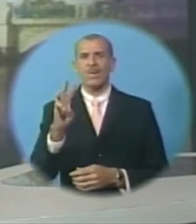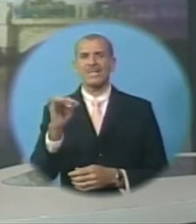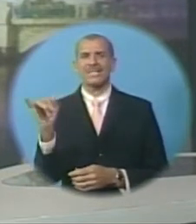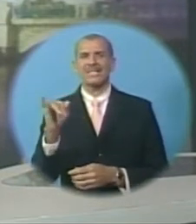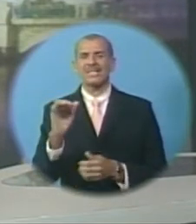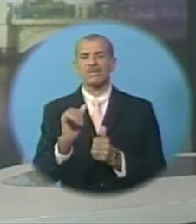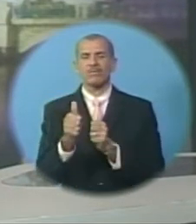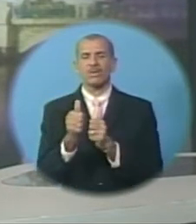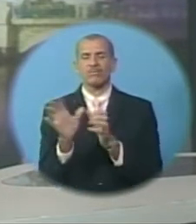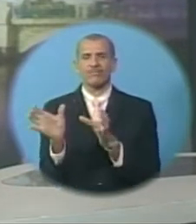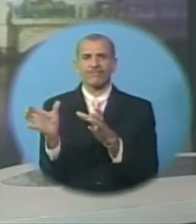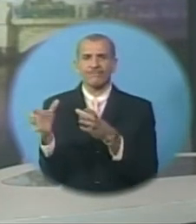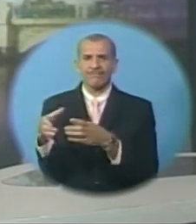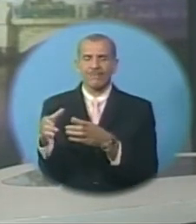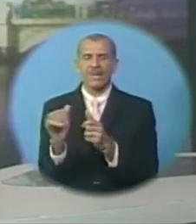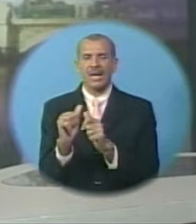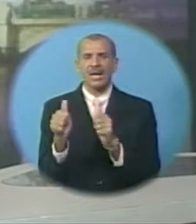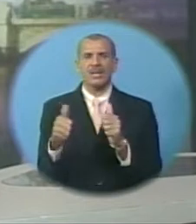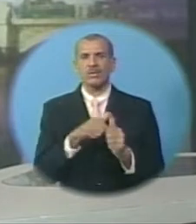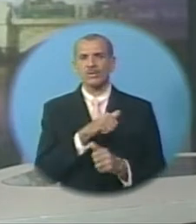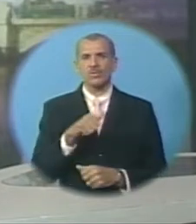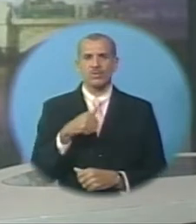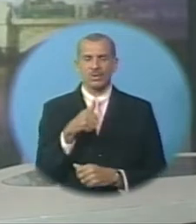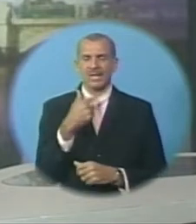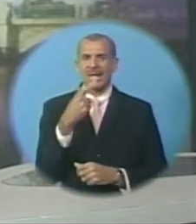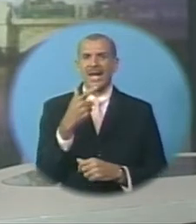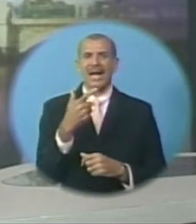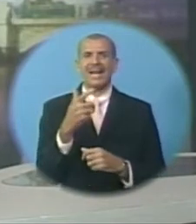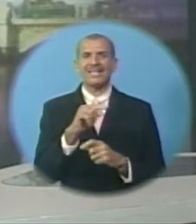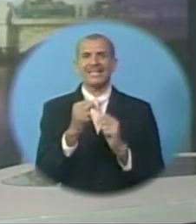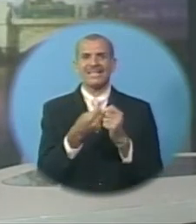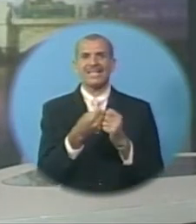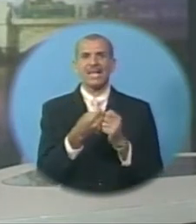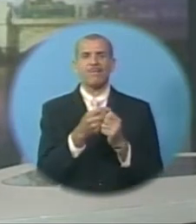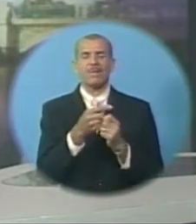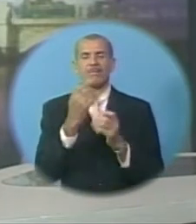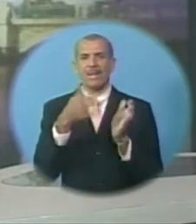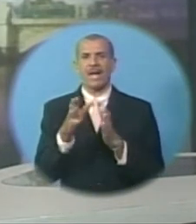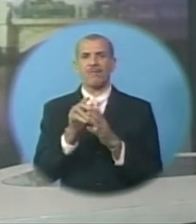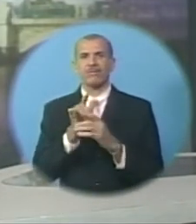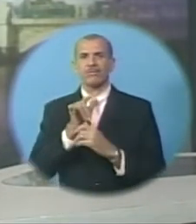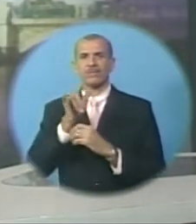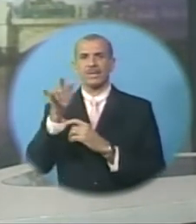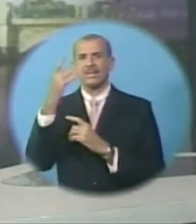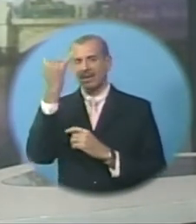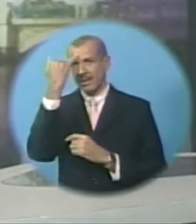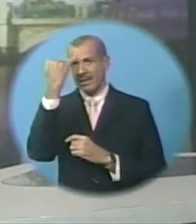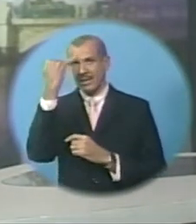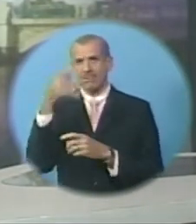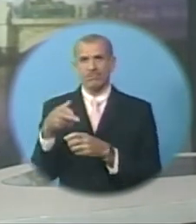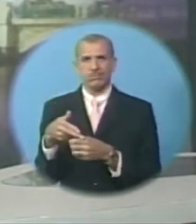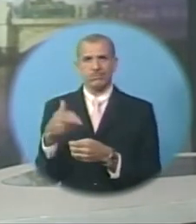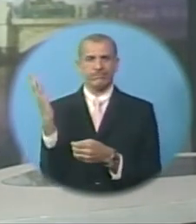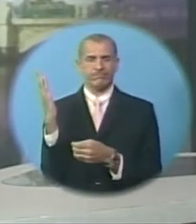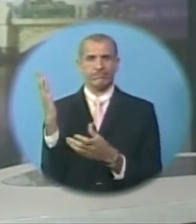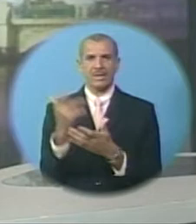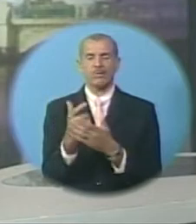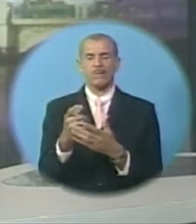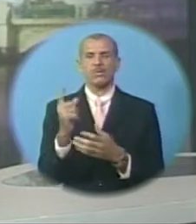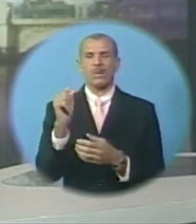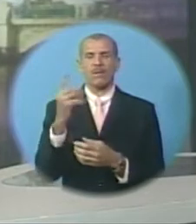Players Association that resulted in the team pulling out of their tour of India, and this was back in October